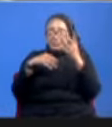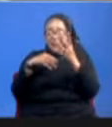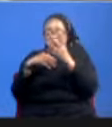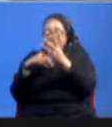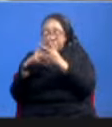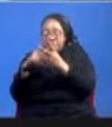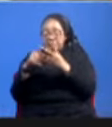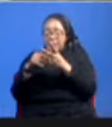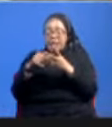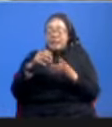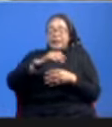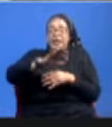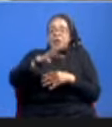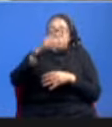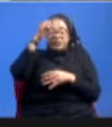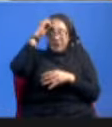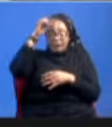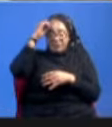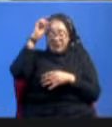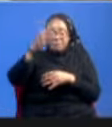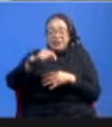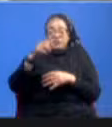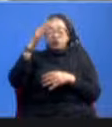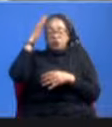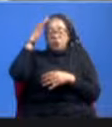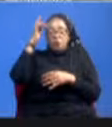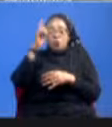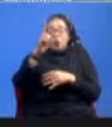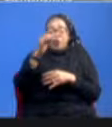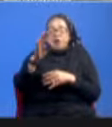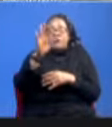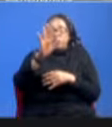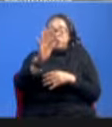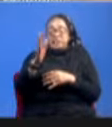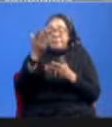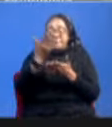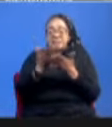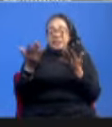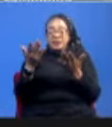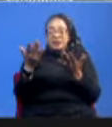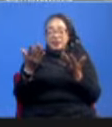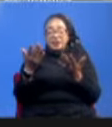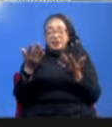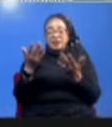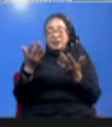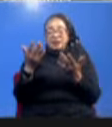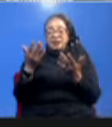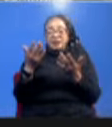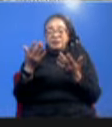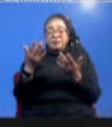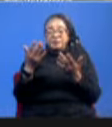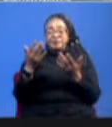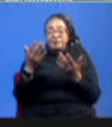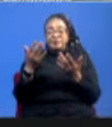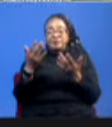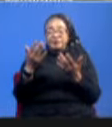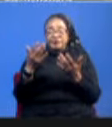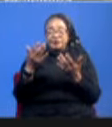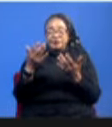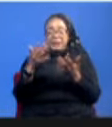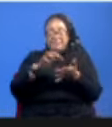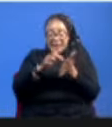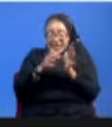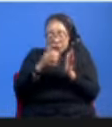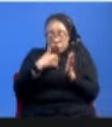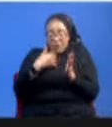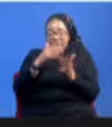the county governments absorb 1 of those pieces? You are claiming that you have cut 325 billion from the national government.